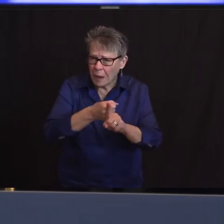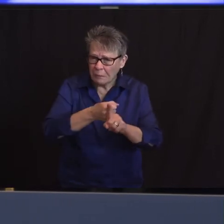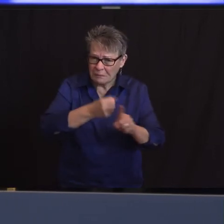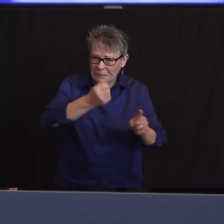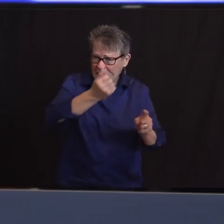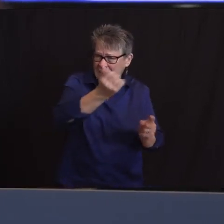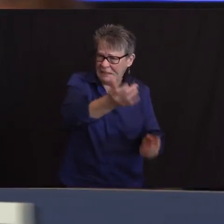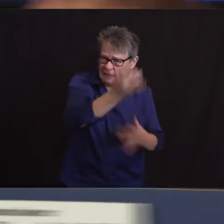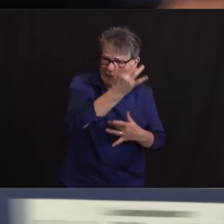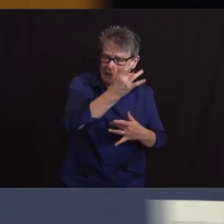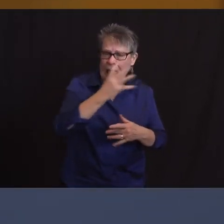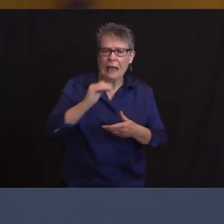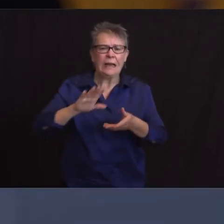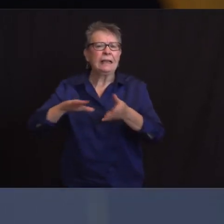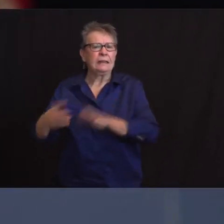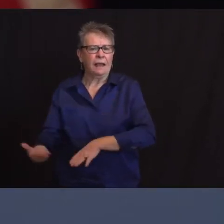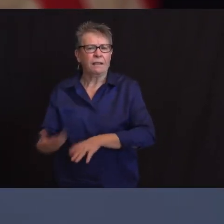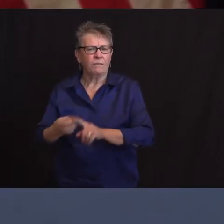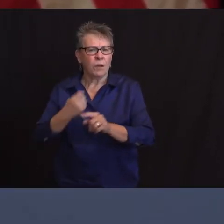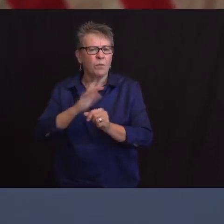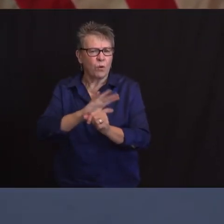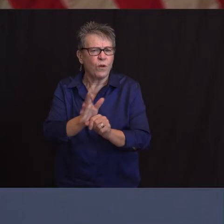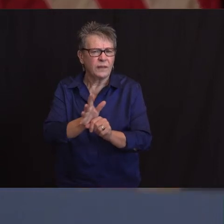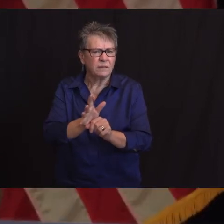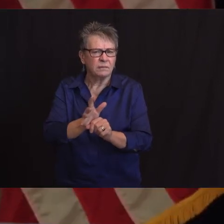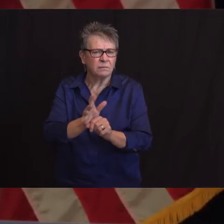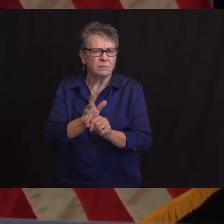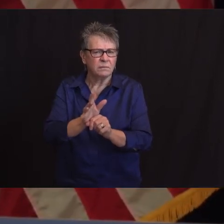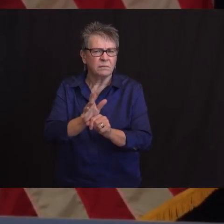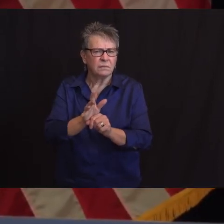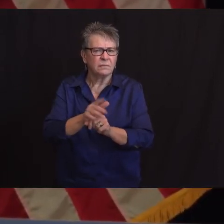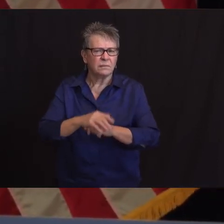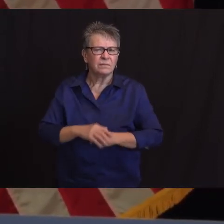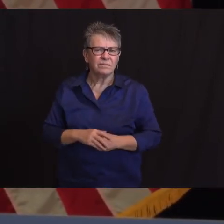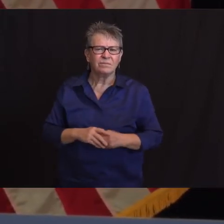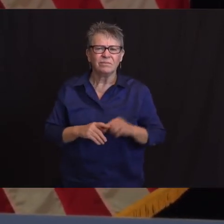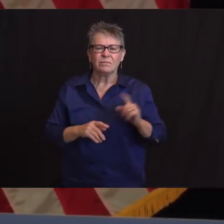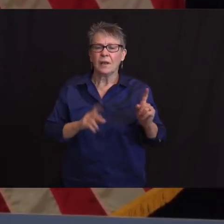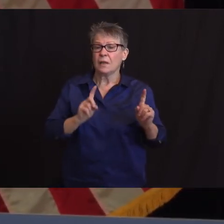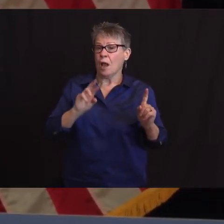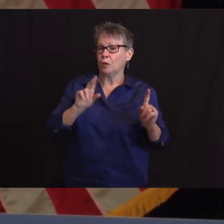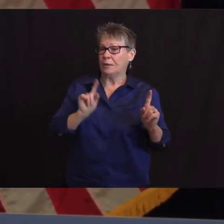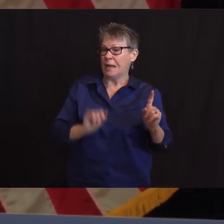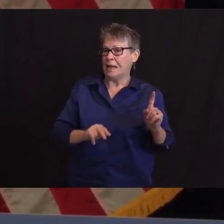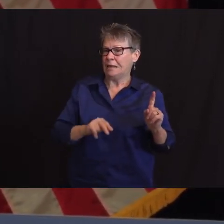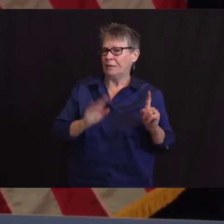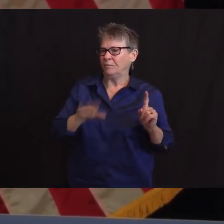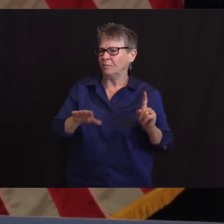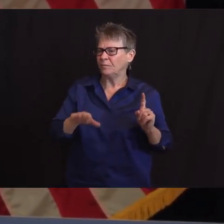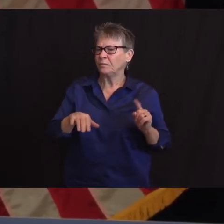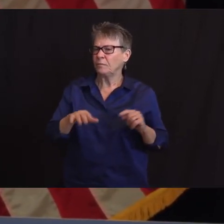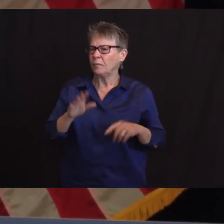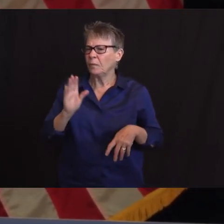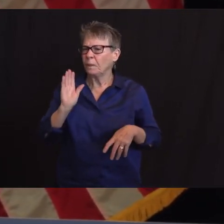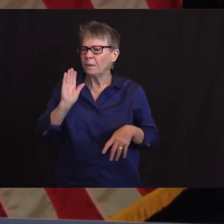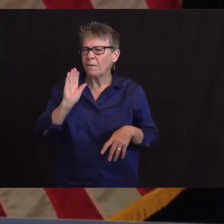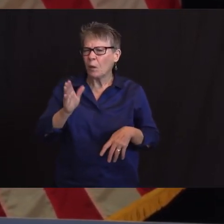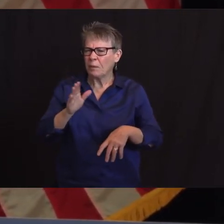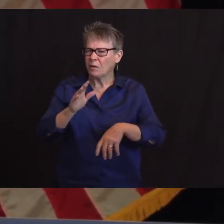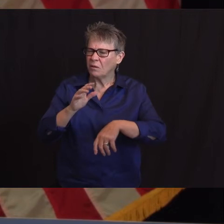that. As both the governor and commissioner mentioned, it's going to be hard to, particularly pinpoint, at what